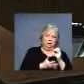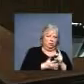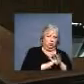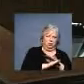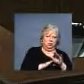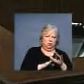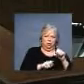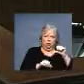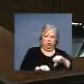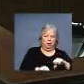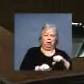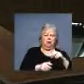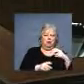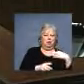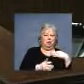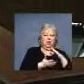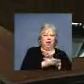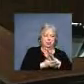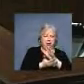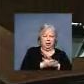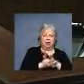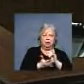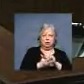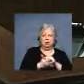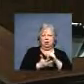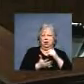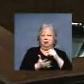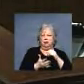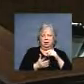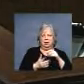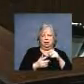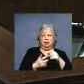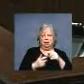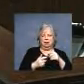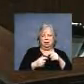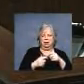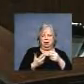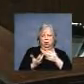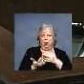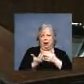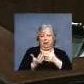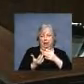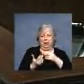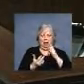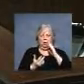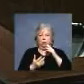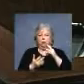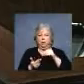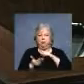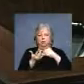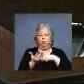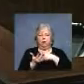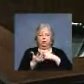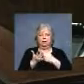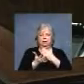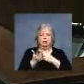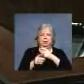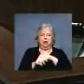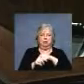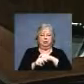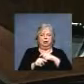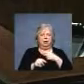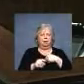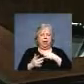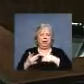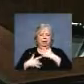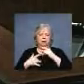application that is pending and will be heard at some point in time, right? I've had the same concerns Director Kazort